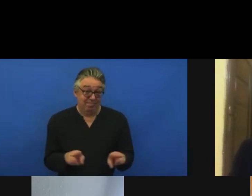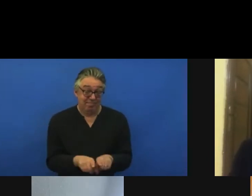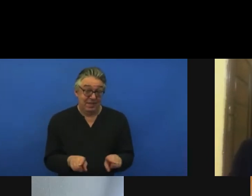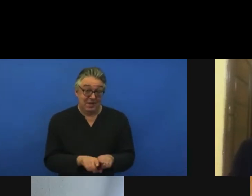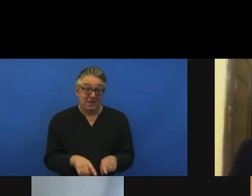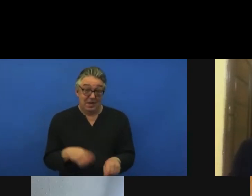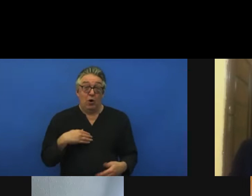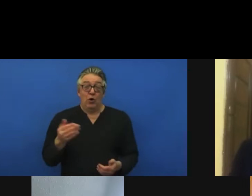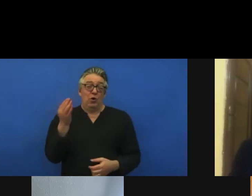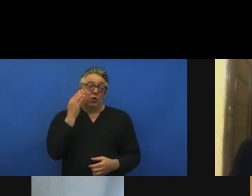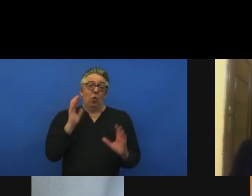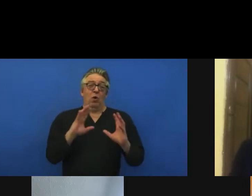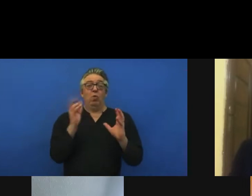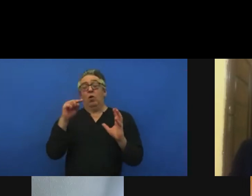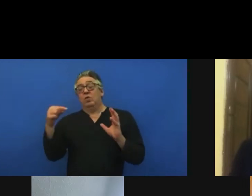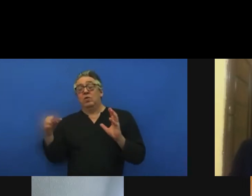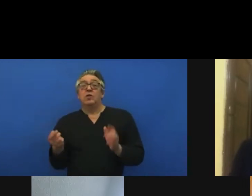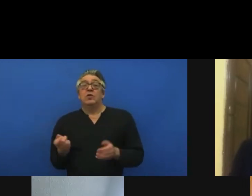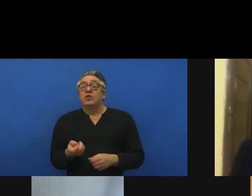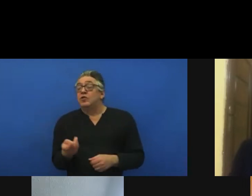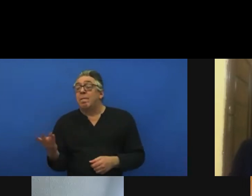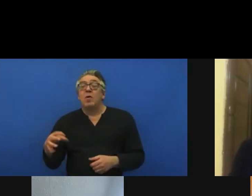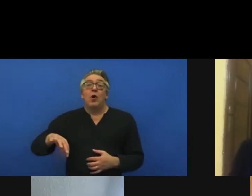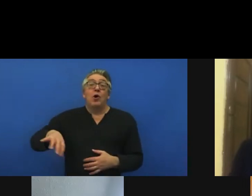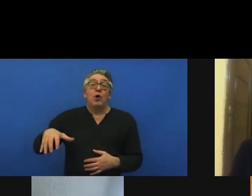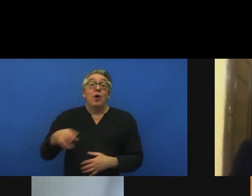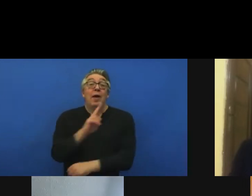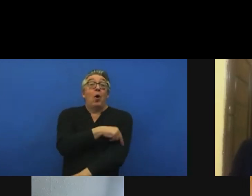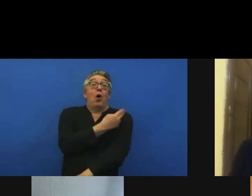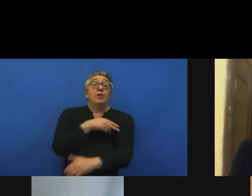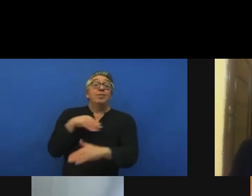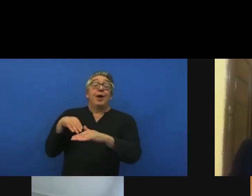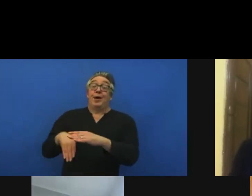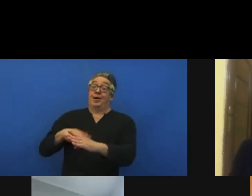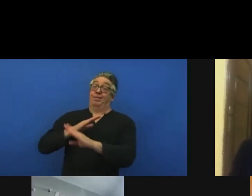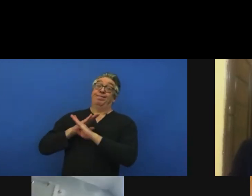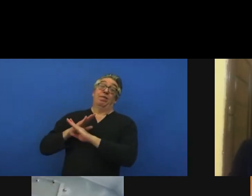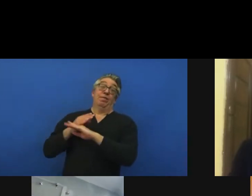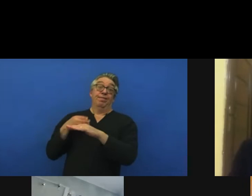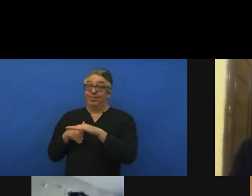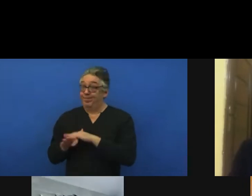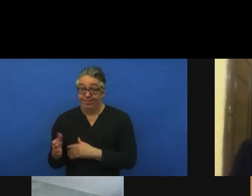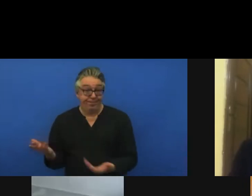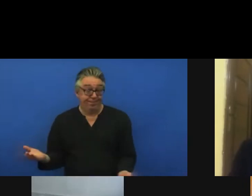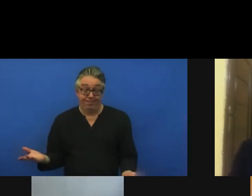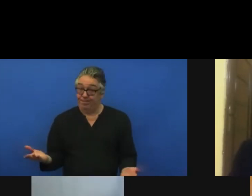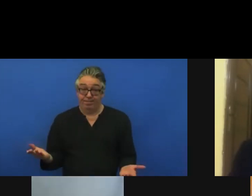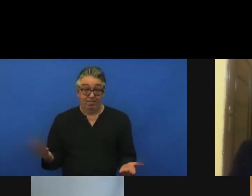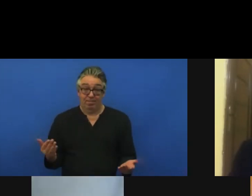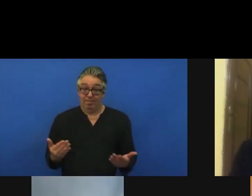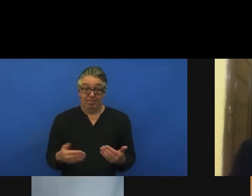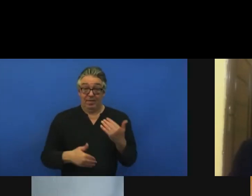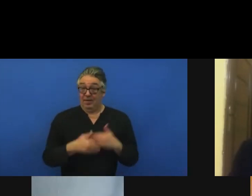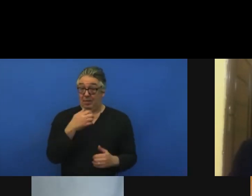accessibility to testing kits was very much compromised, even more for people with disability,